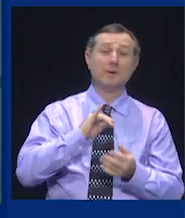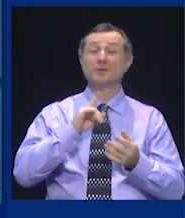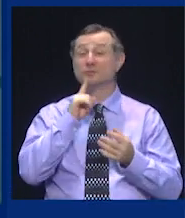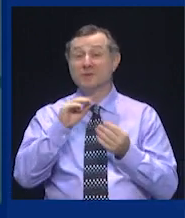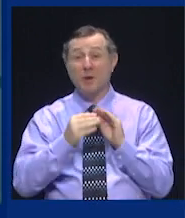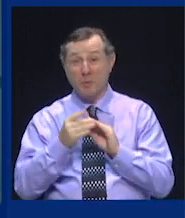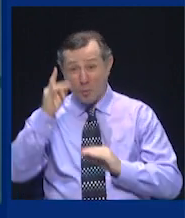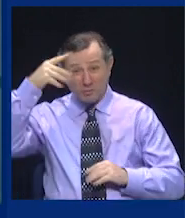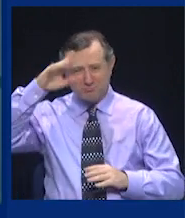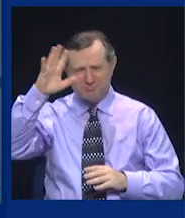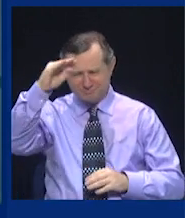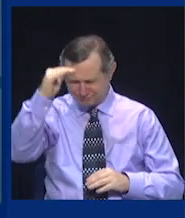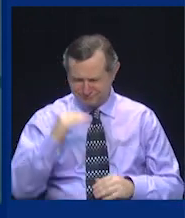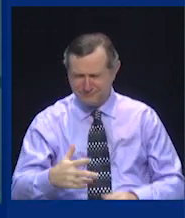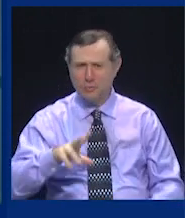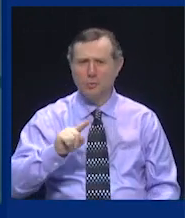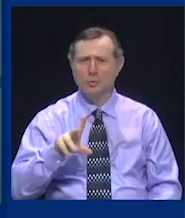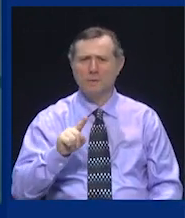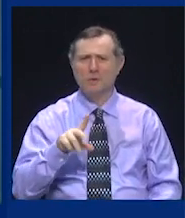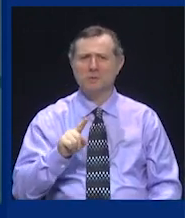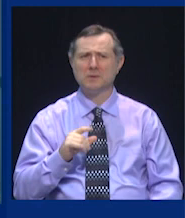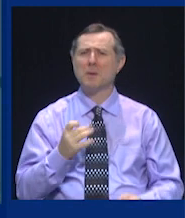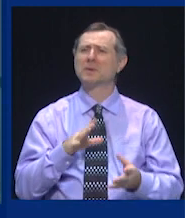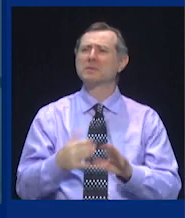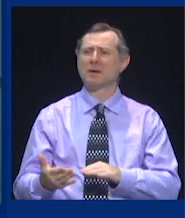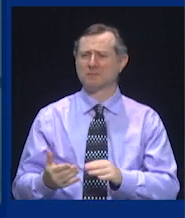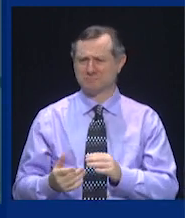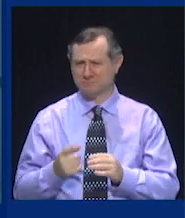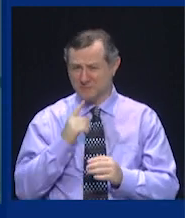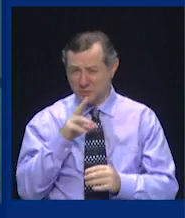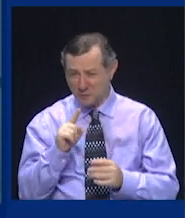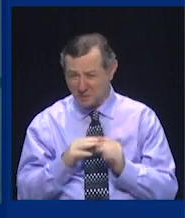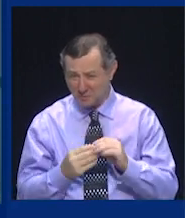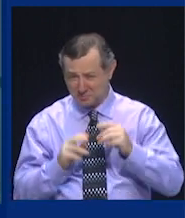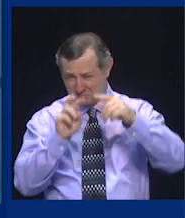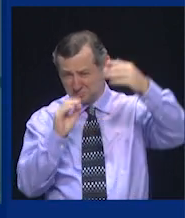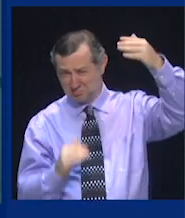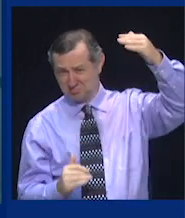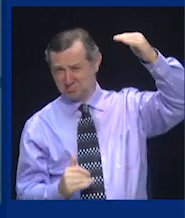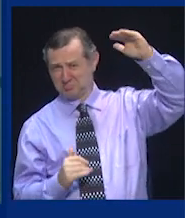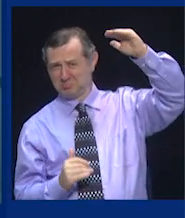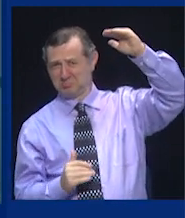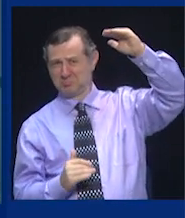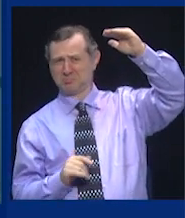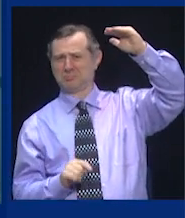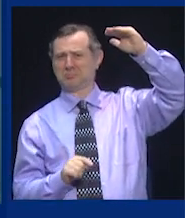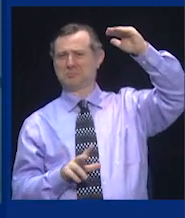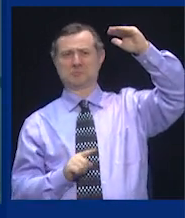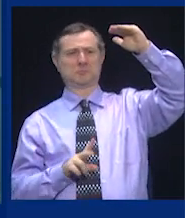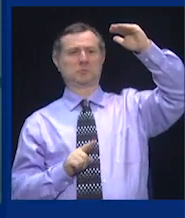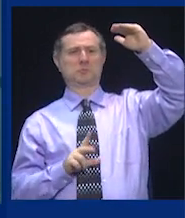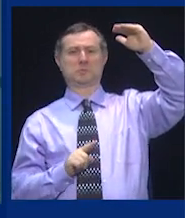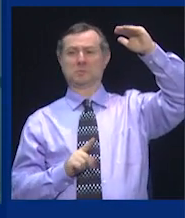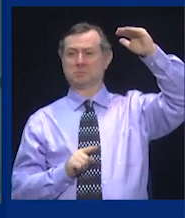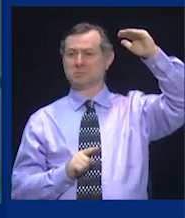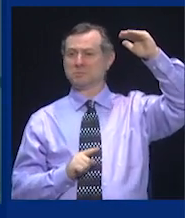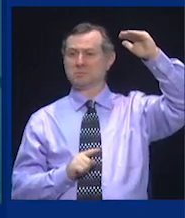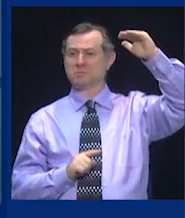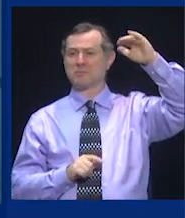home deaths. Number 31. It was all part of the